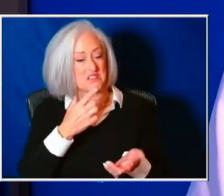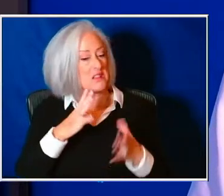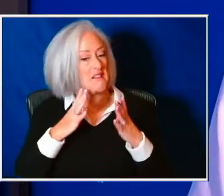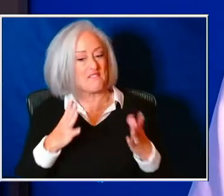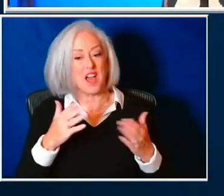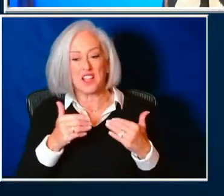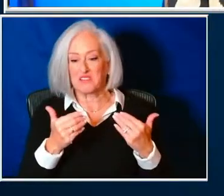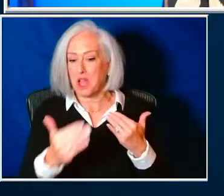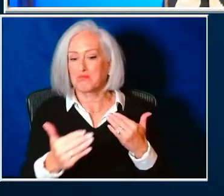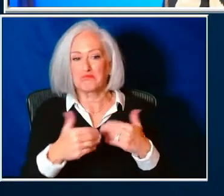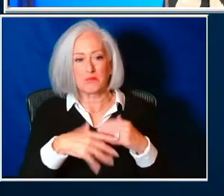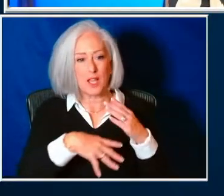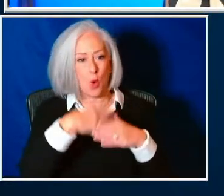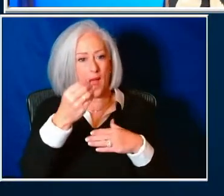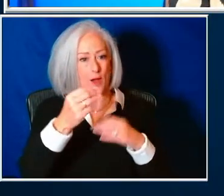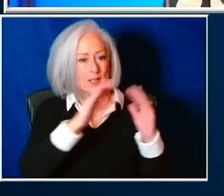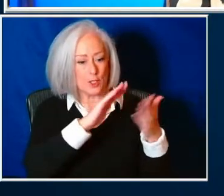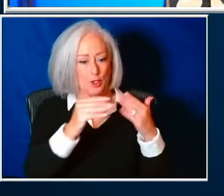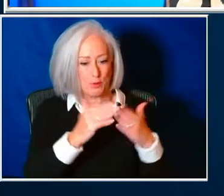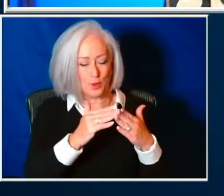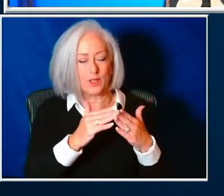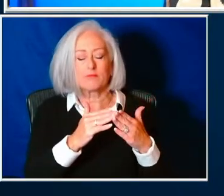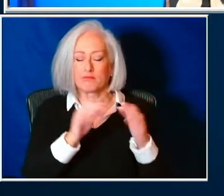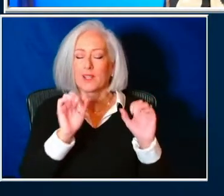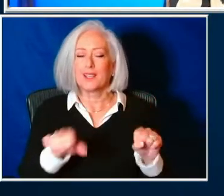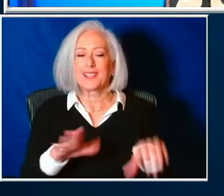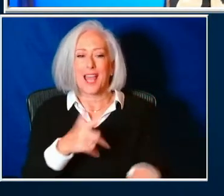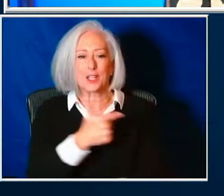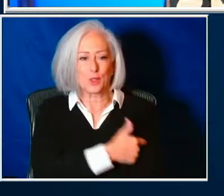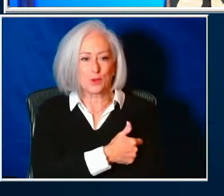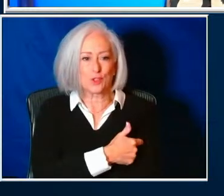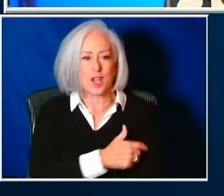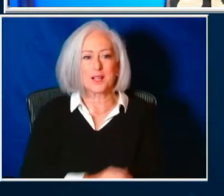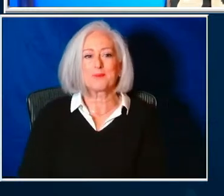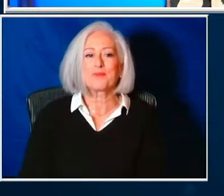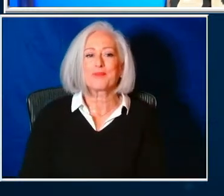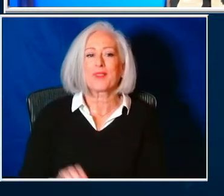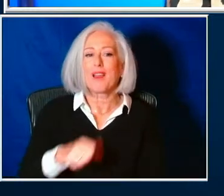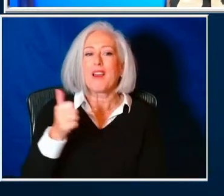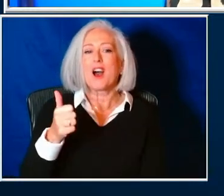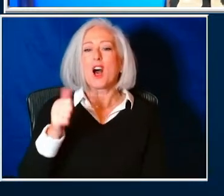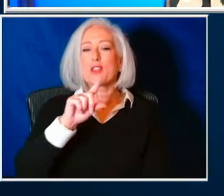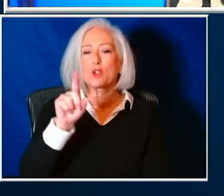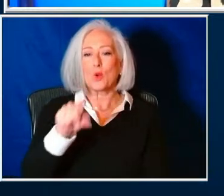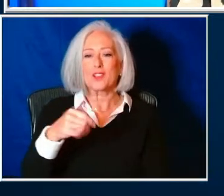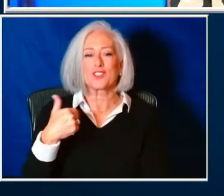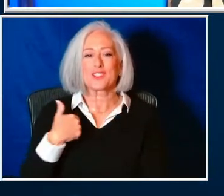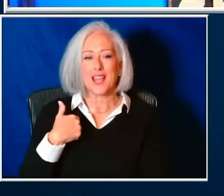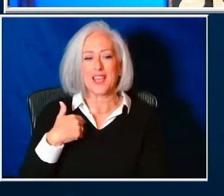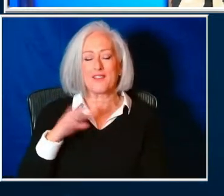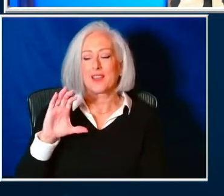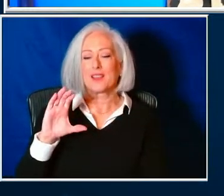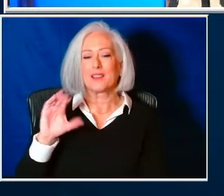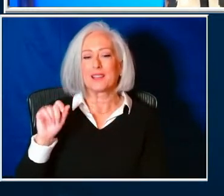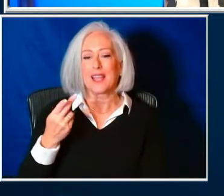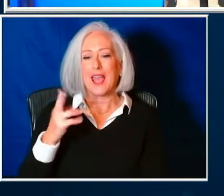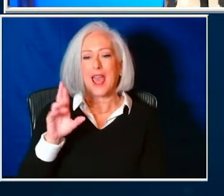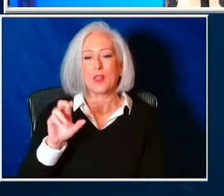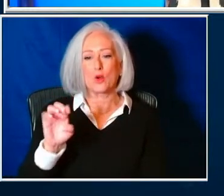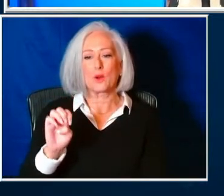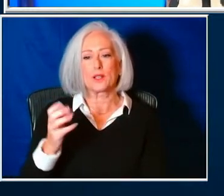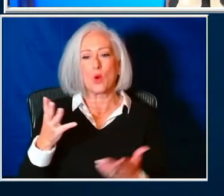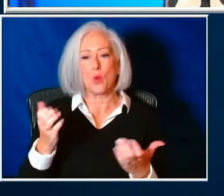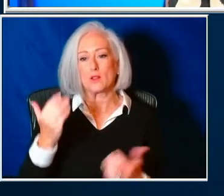Okay, I've got a few more questions I want to get to because I've had to push them off for the last couple of days. So I want to get to that. Catherine wants to know, is it necessary to wait